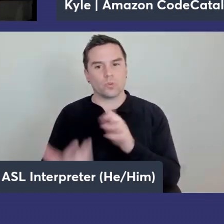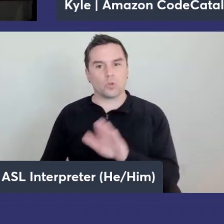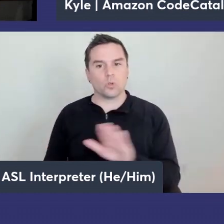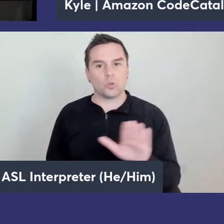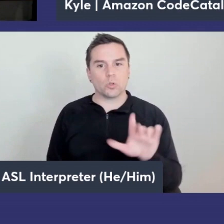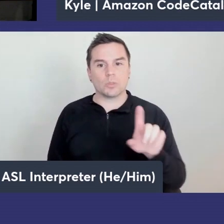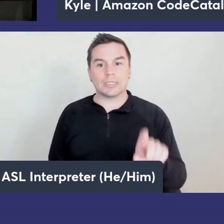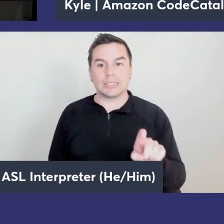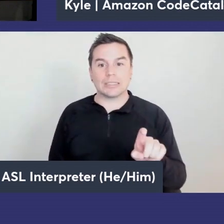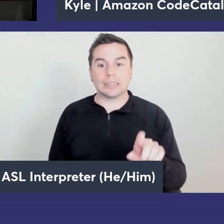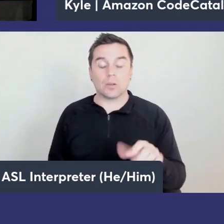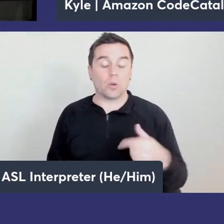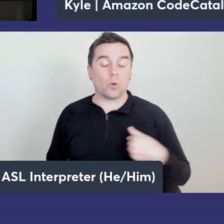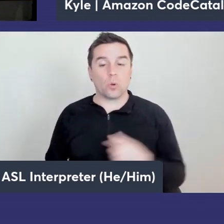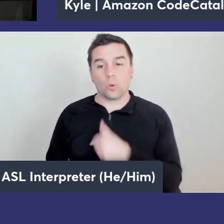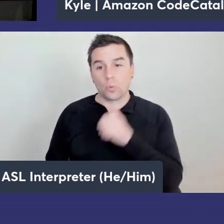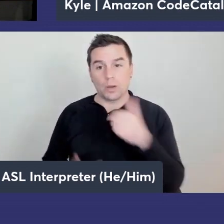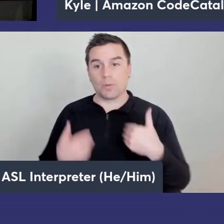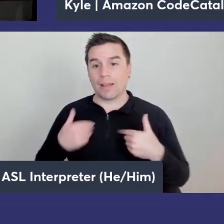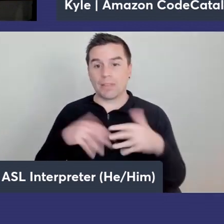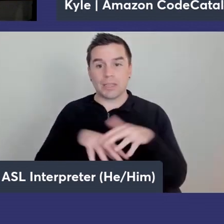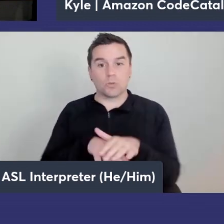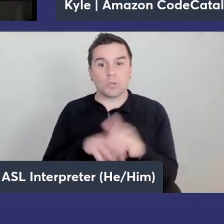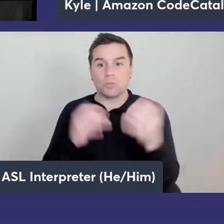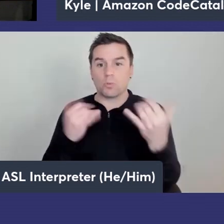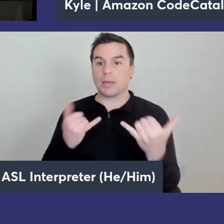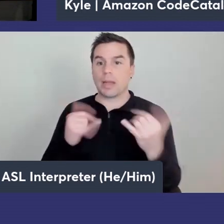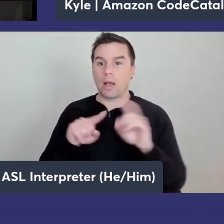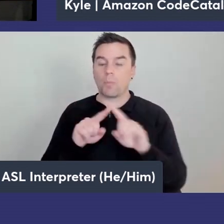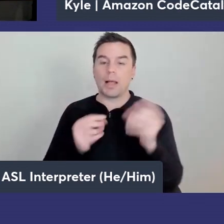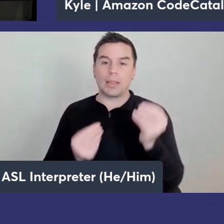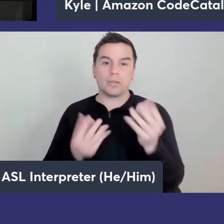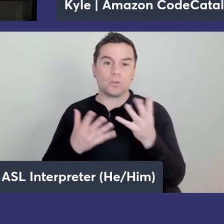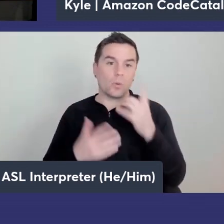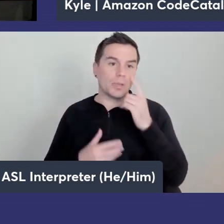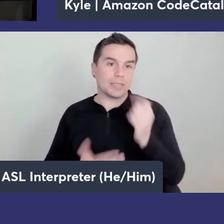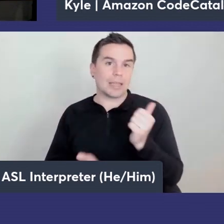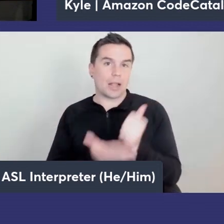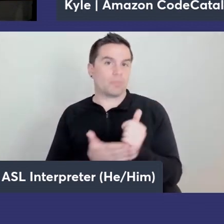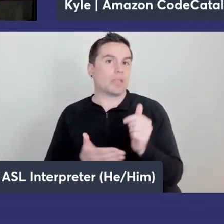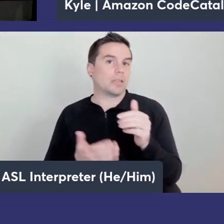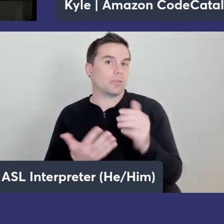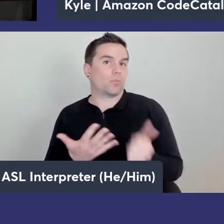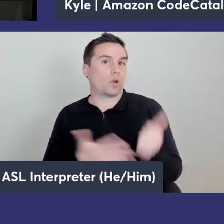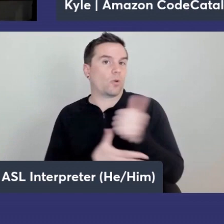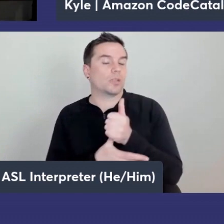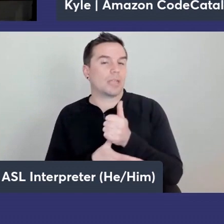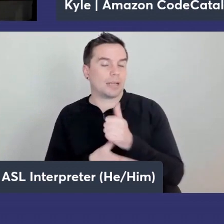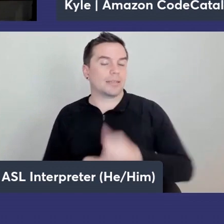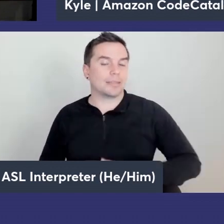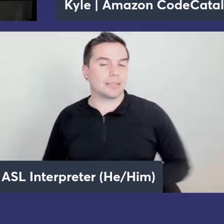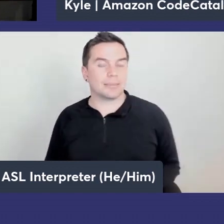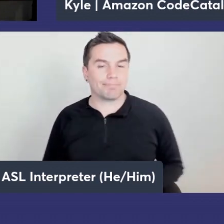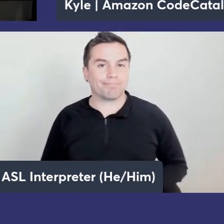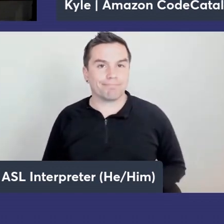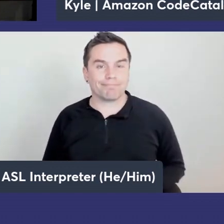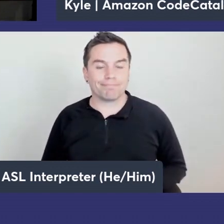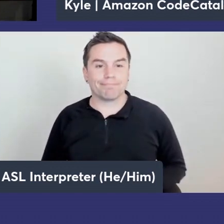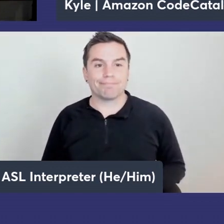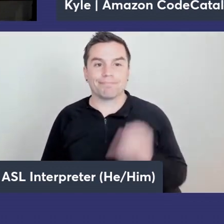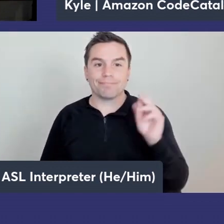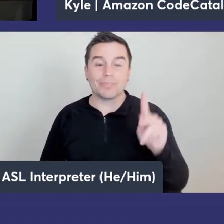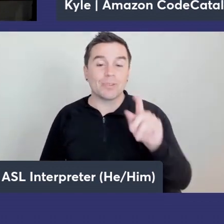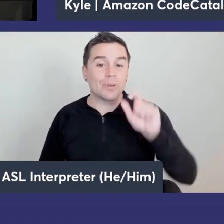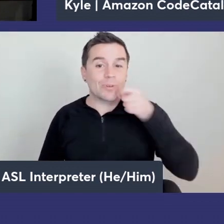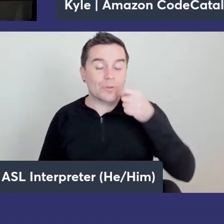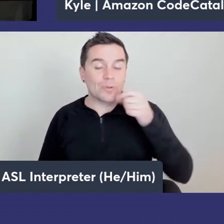definitely let us know, because then we can start to it helps us prioritize where we want to focus that. Yeah, exactly. Yeah. Well, cool. Doug, Kyle, thank